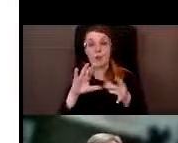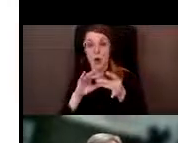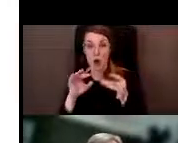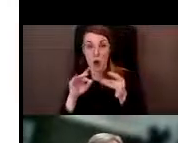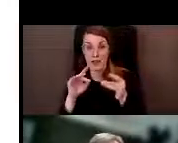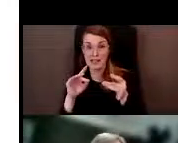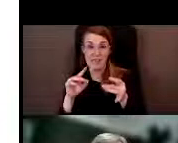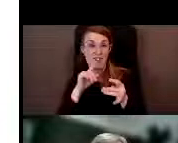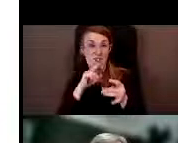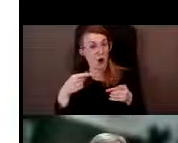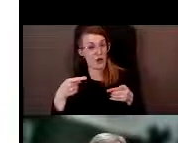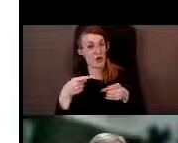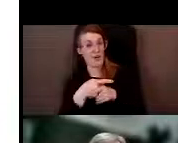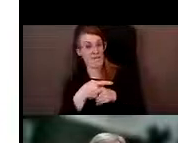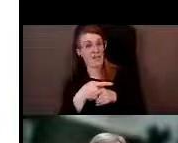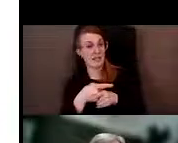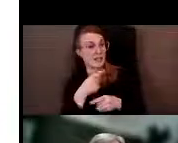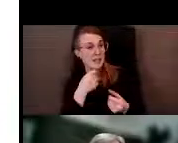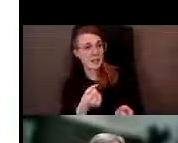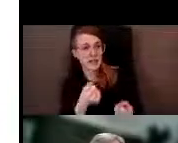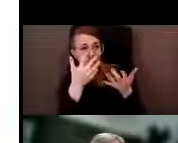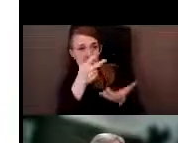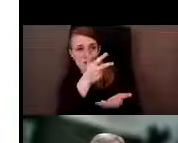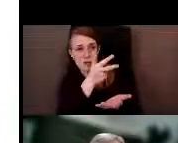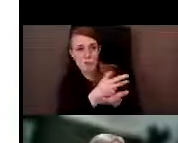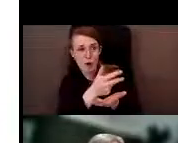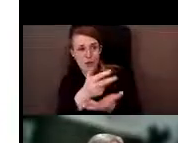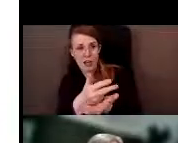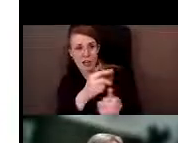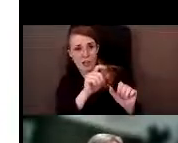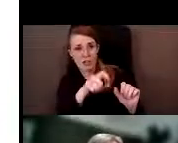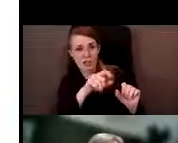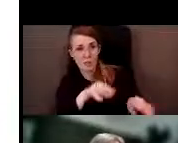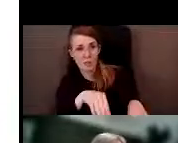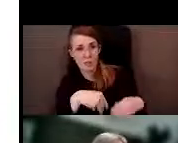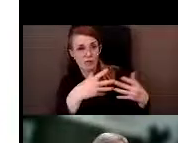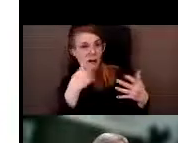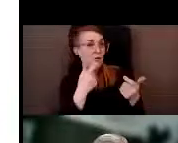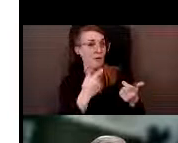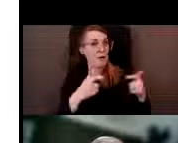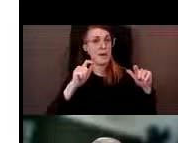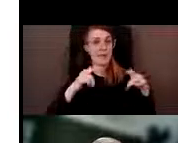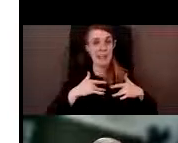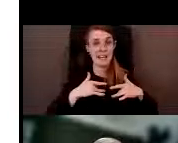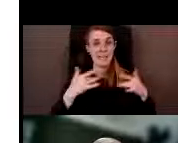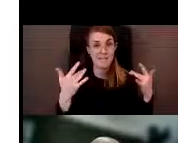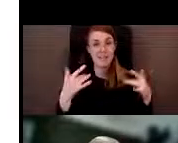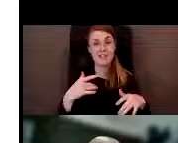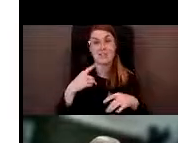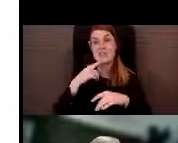conflicting questions about how much parking should be accommodated, about large events, about how nature